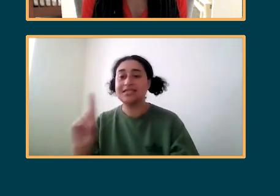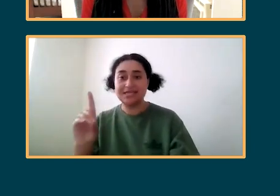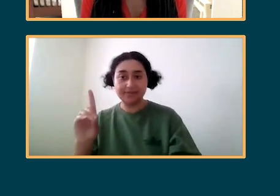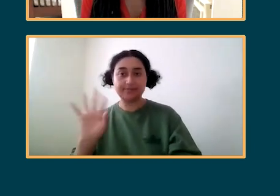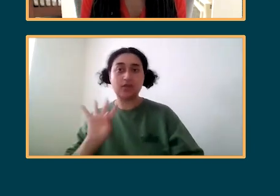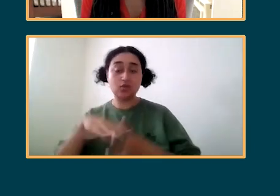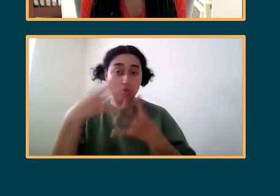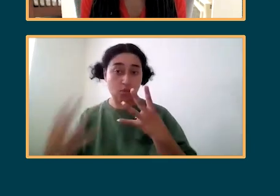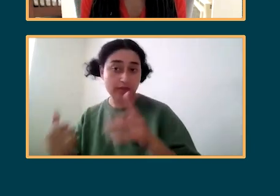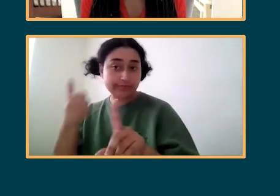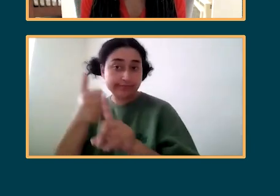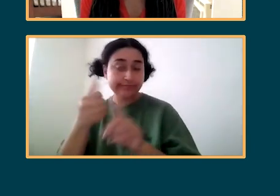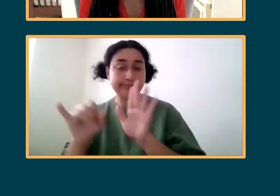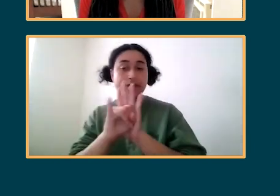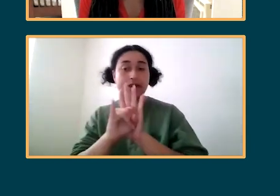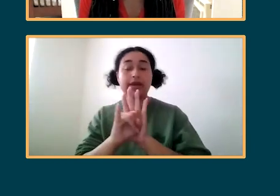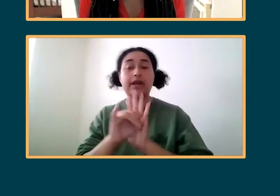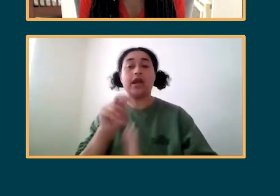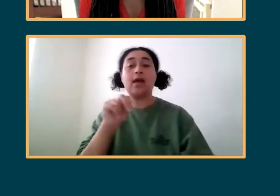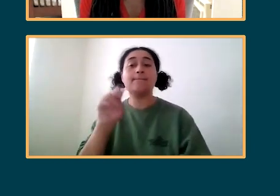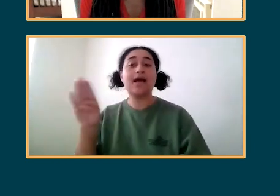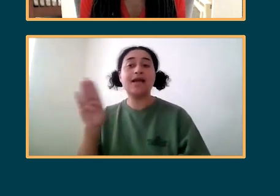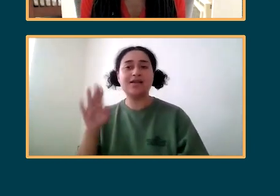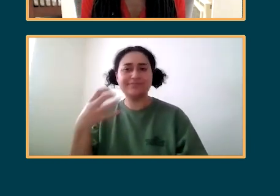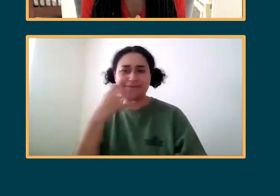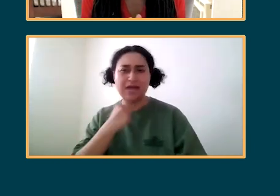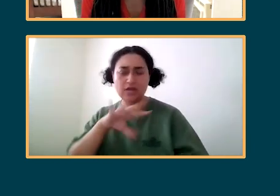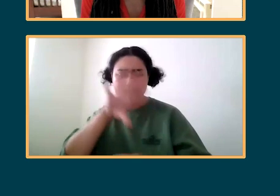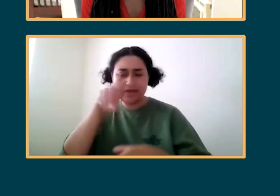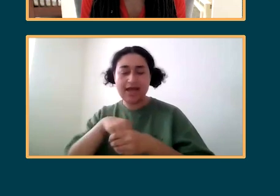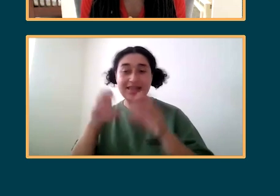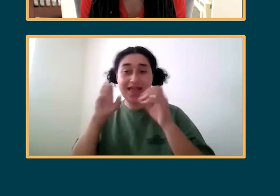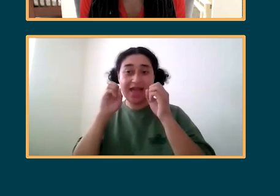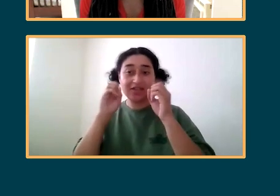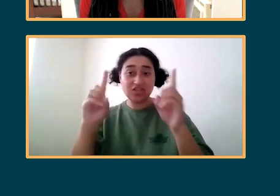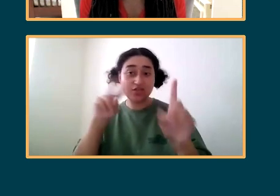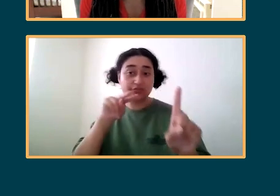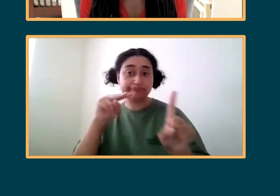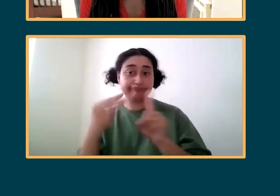non-binary identifying person, they value adding in the educational lens of the